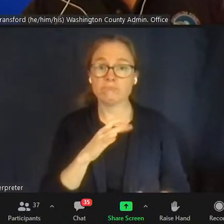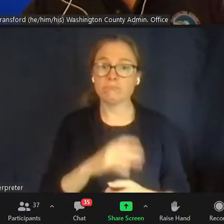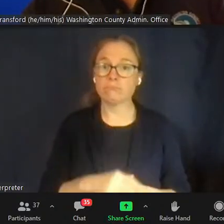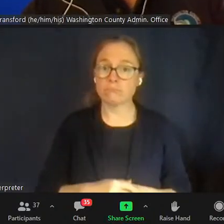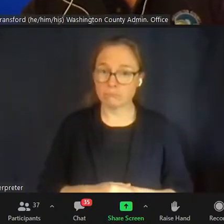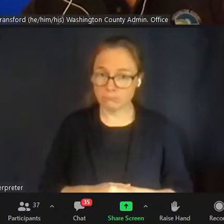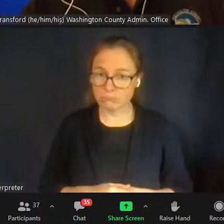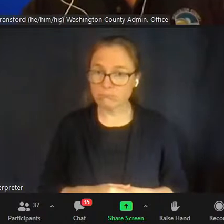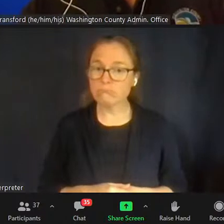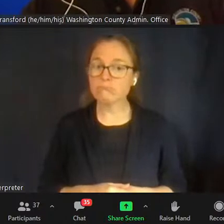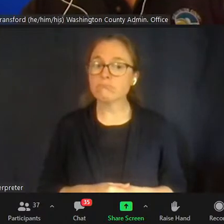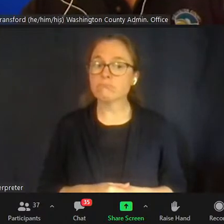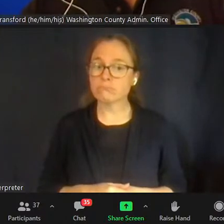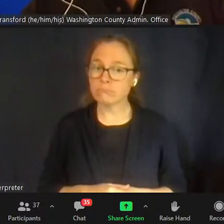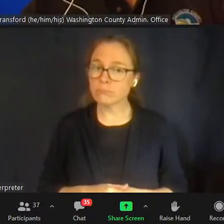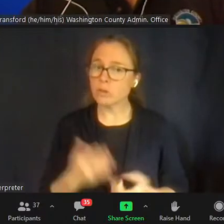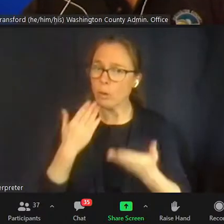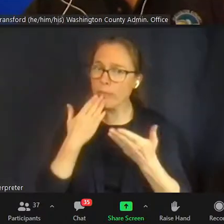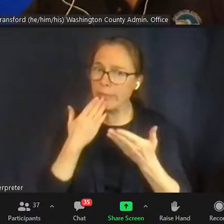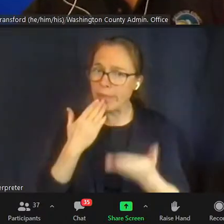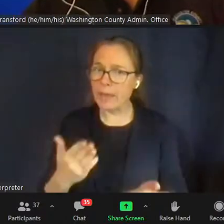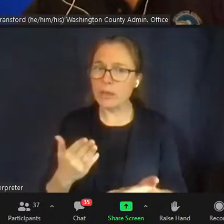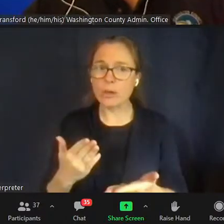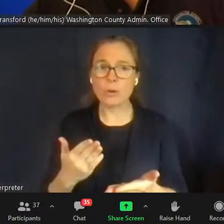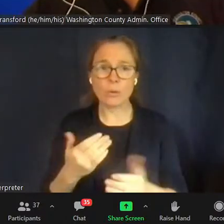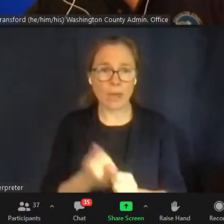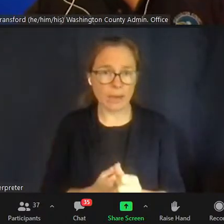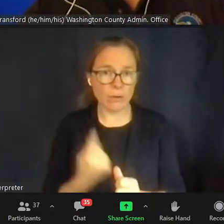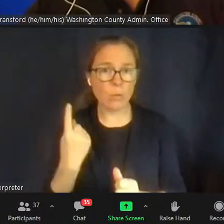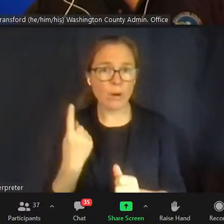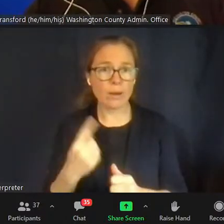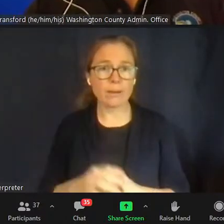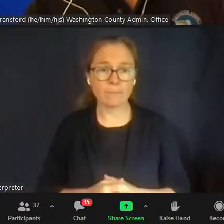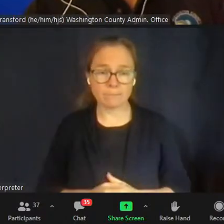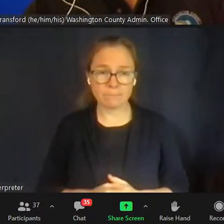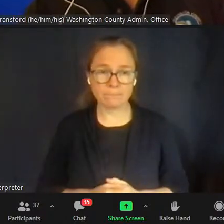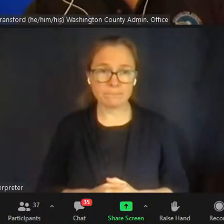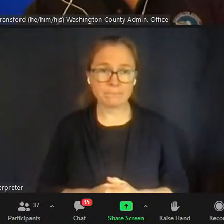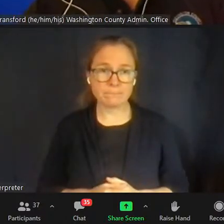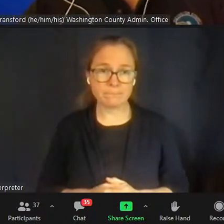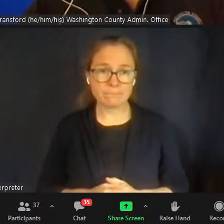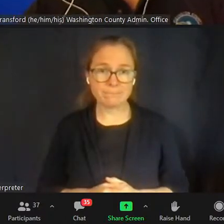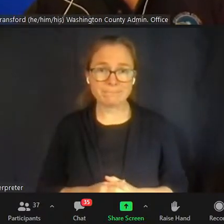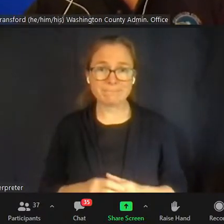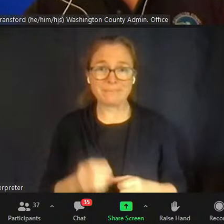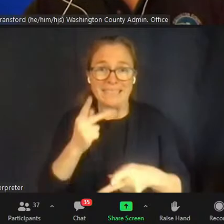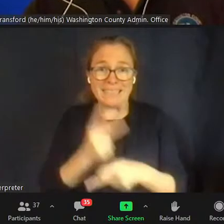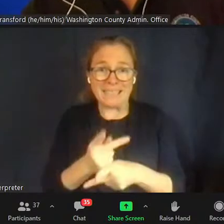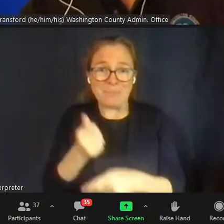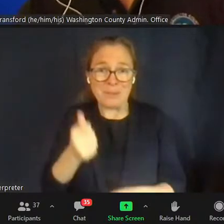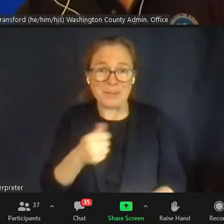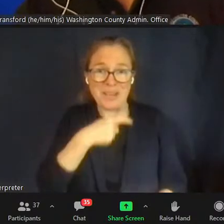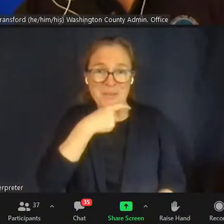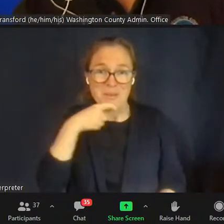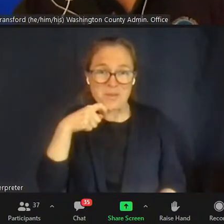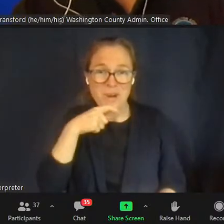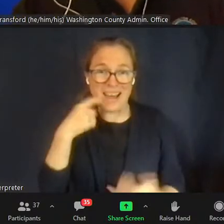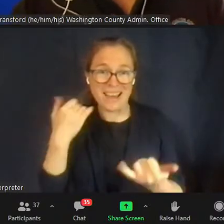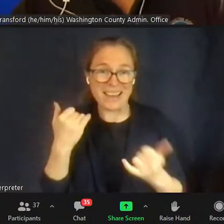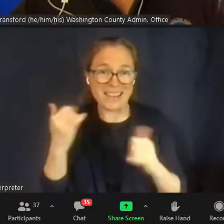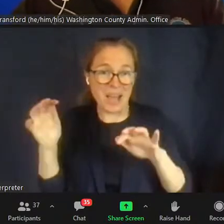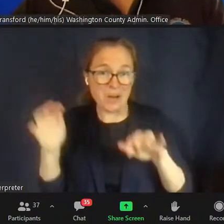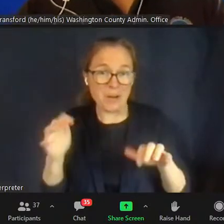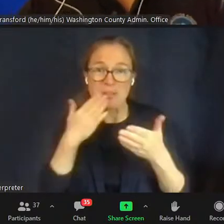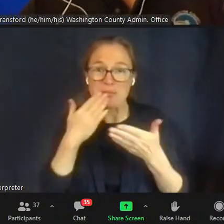to do that? So thank you to everybody, and I stay as dry as possible, and I hope you have a